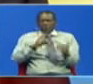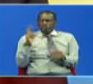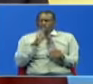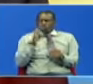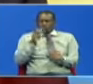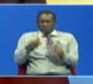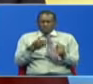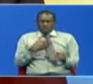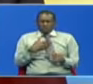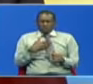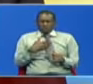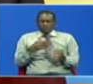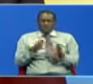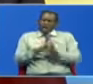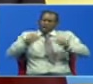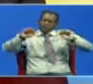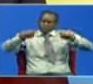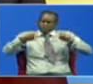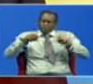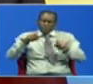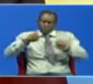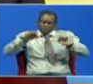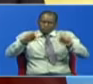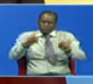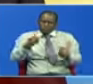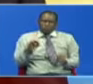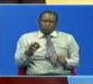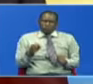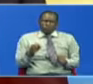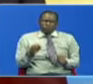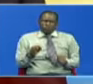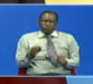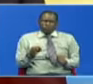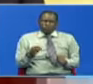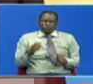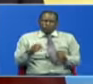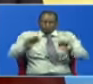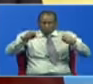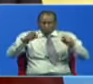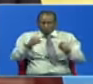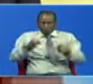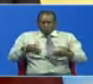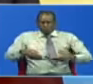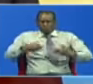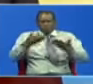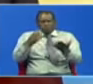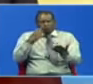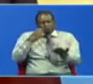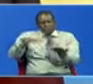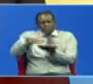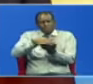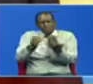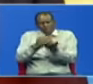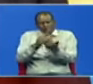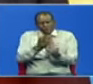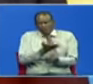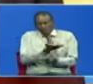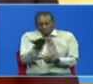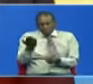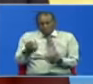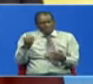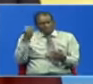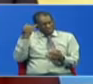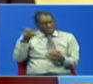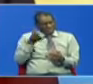present, and the possibility of taking, providing home-based care for them. The idea there